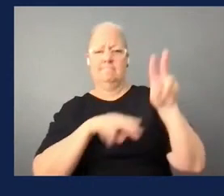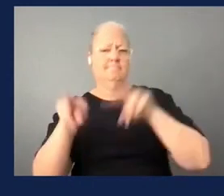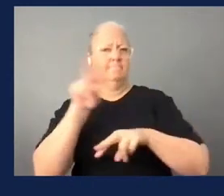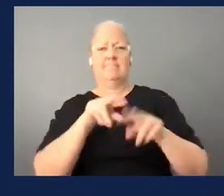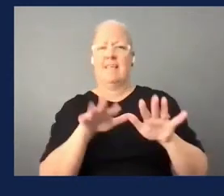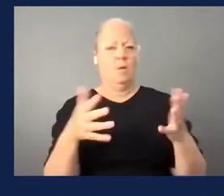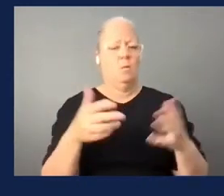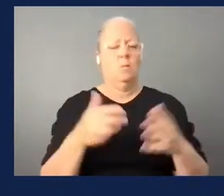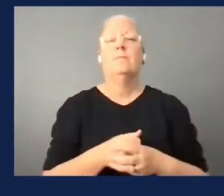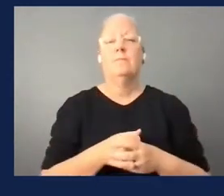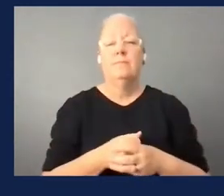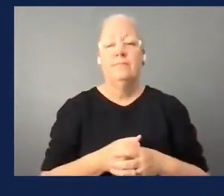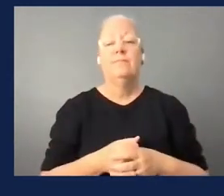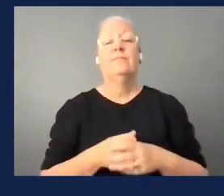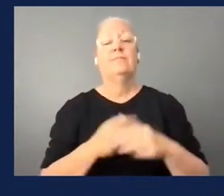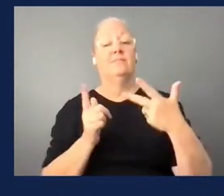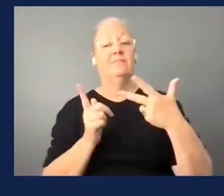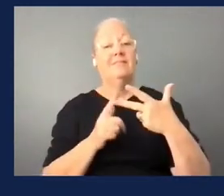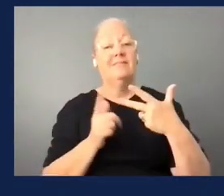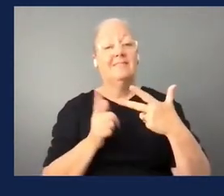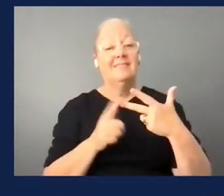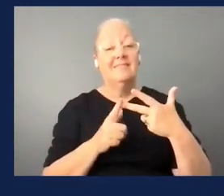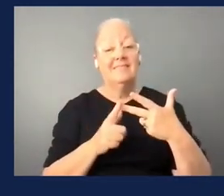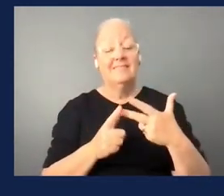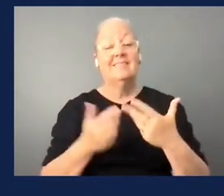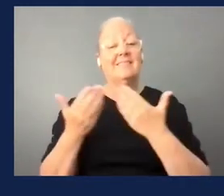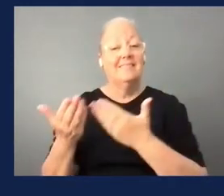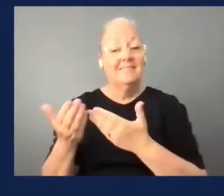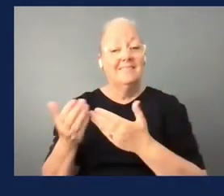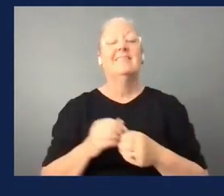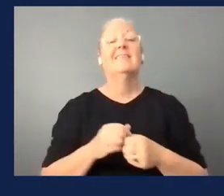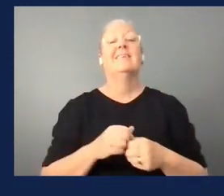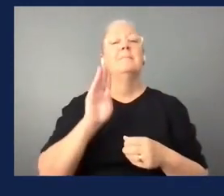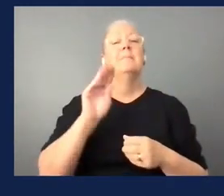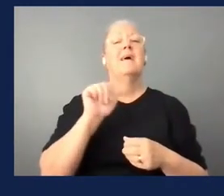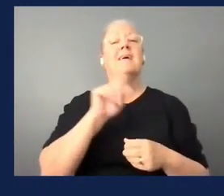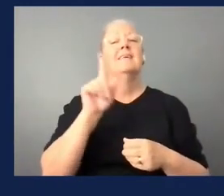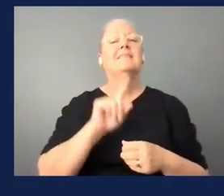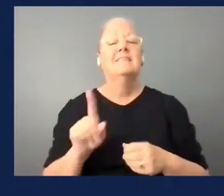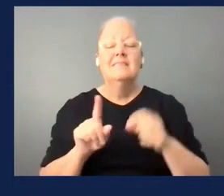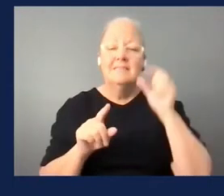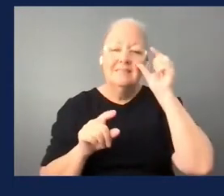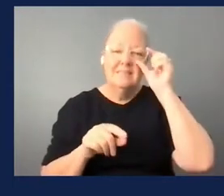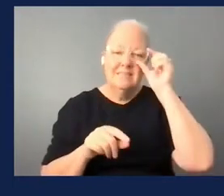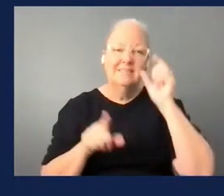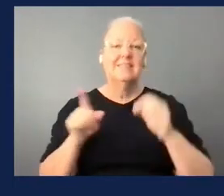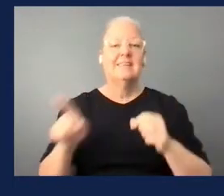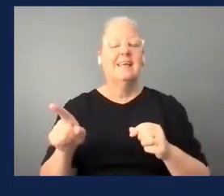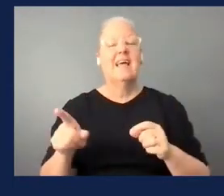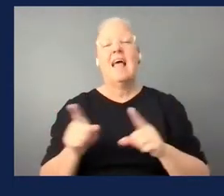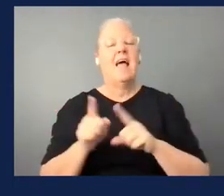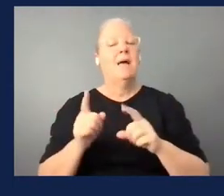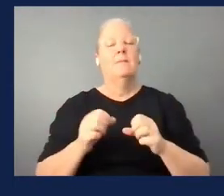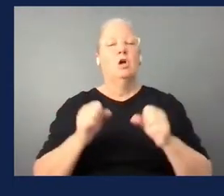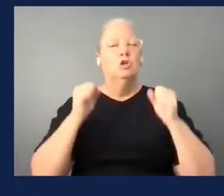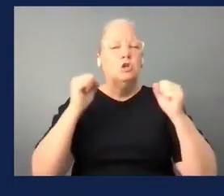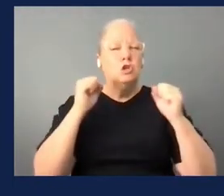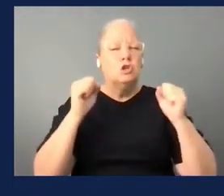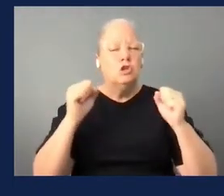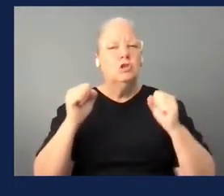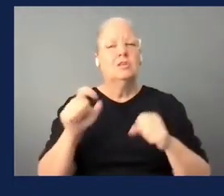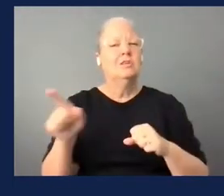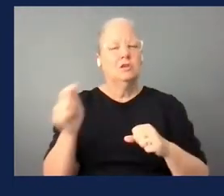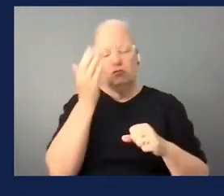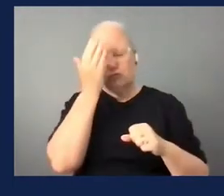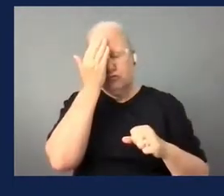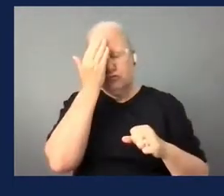means least, we have the wonderful Bas Vos, who is a self-professed fanatic football fan and following